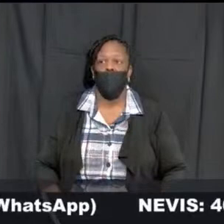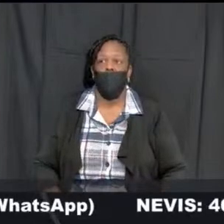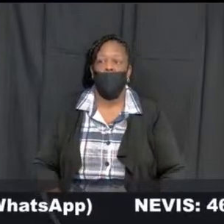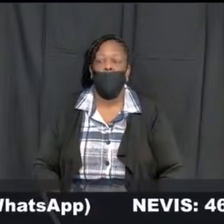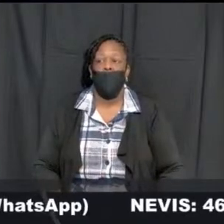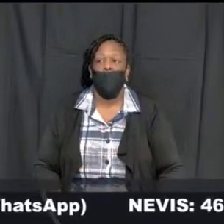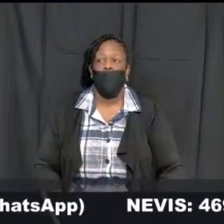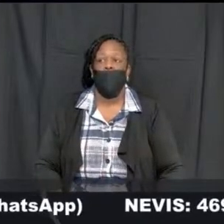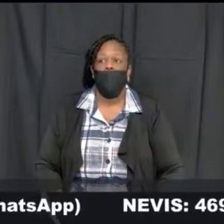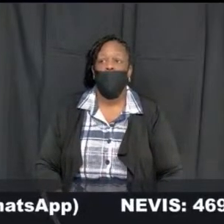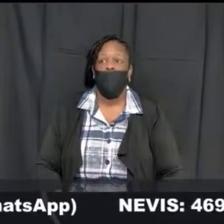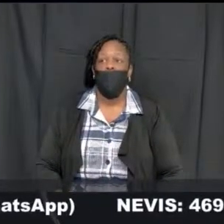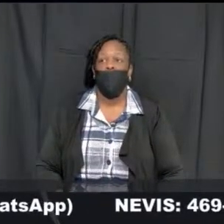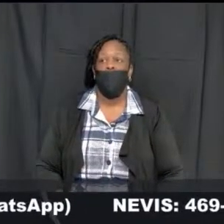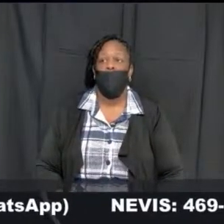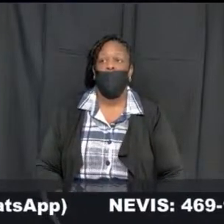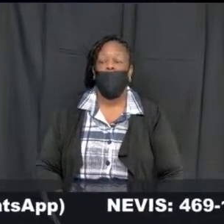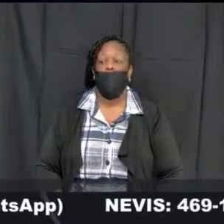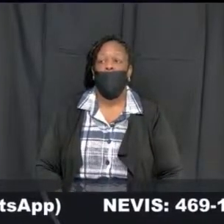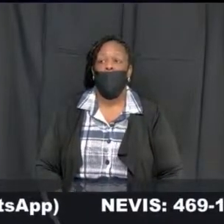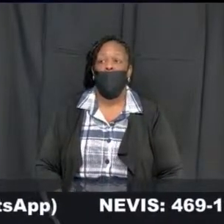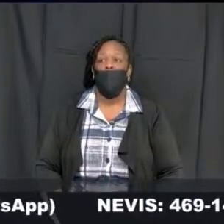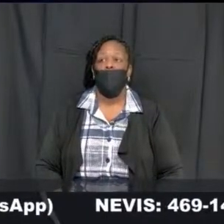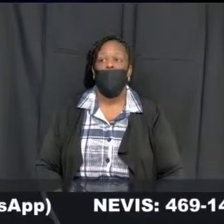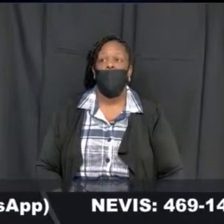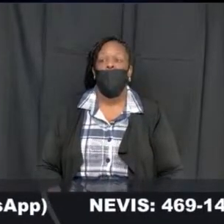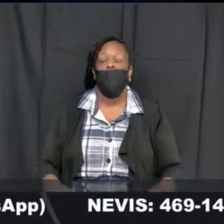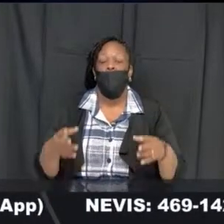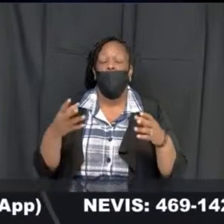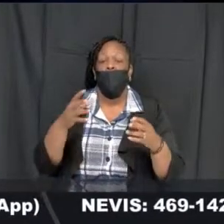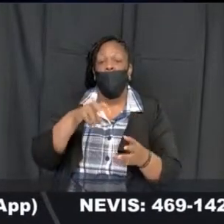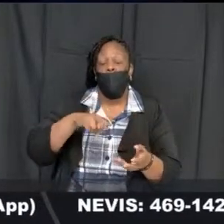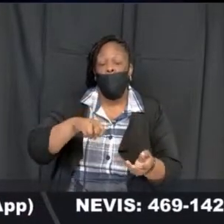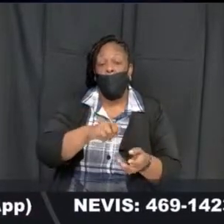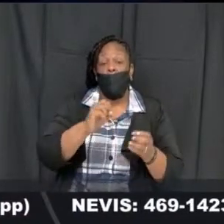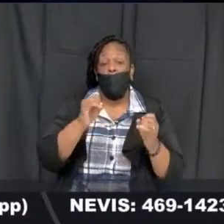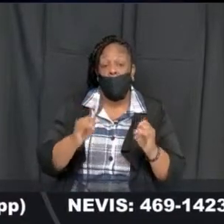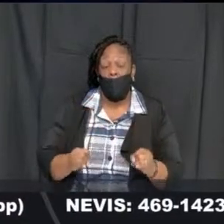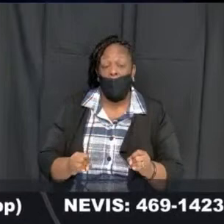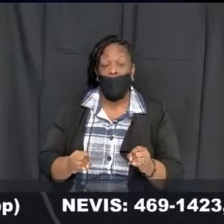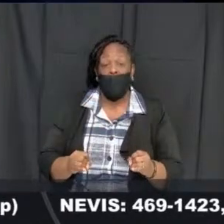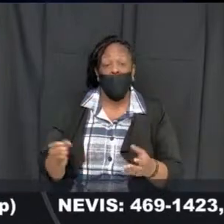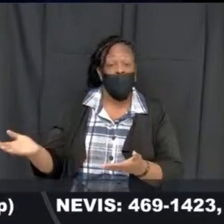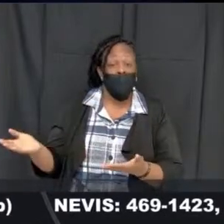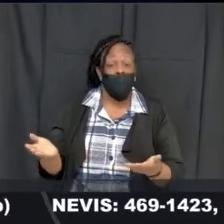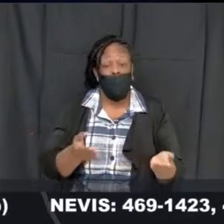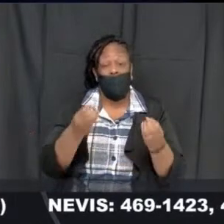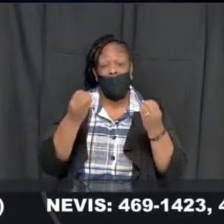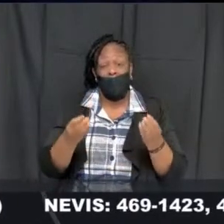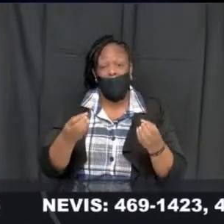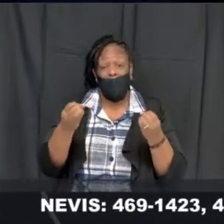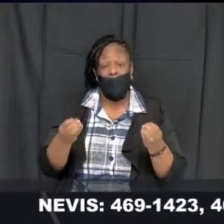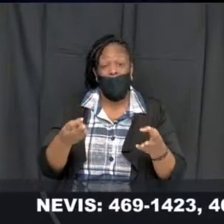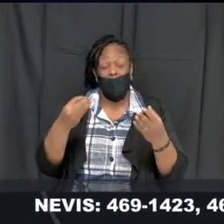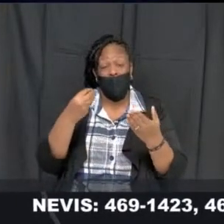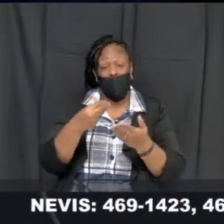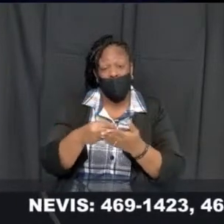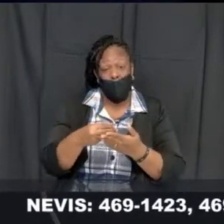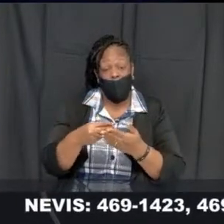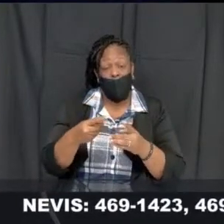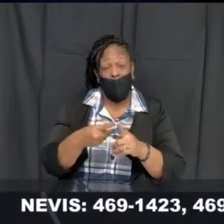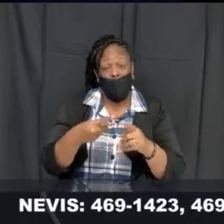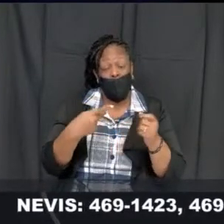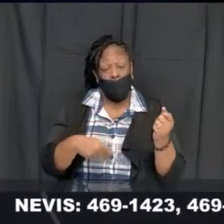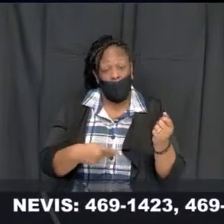into tax from the tourism sector. It means SCASPA, it means every segment of this economy